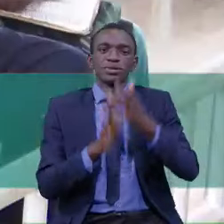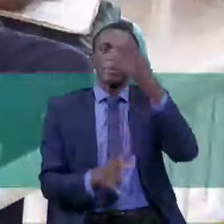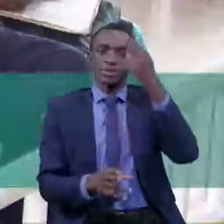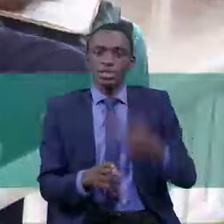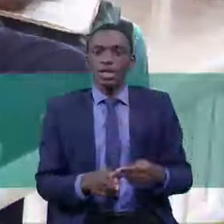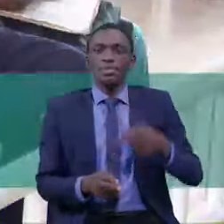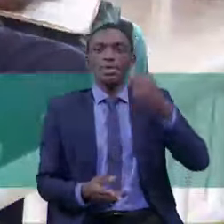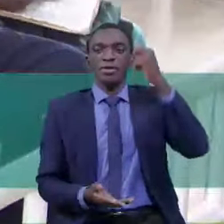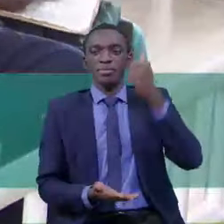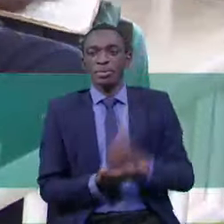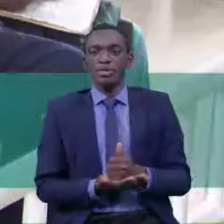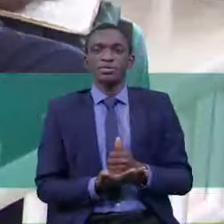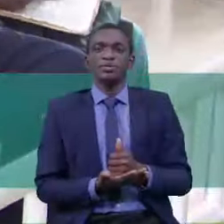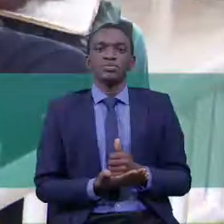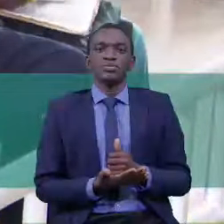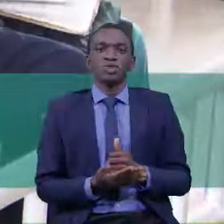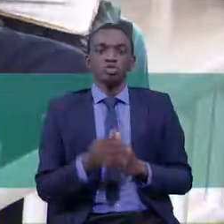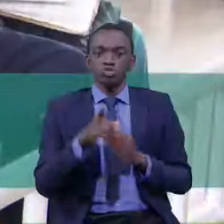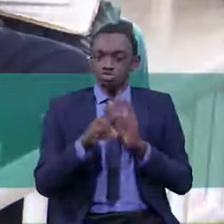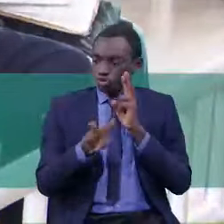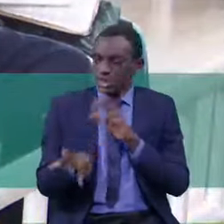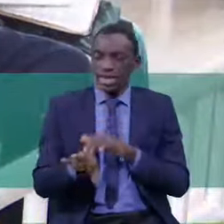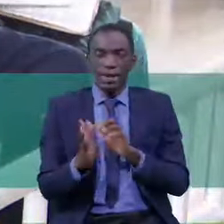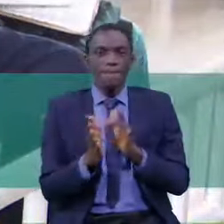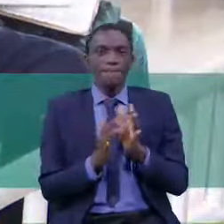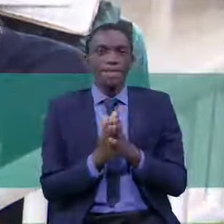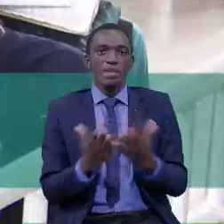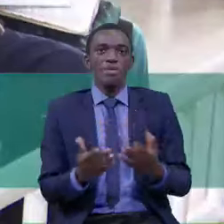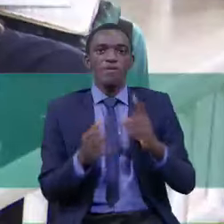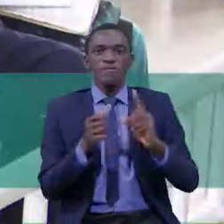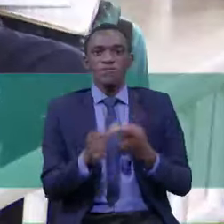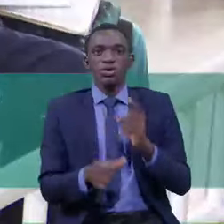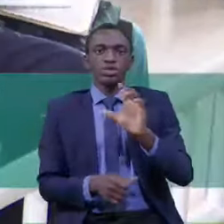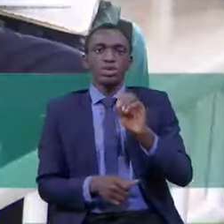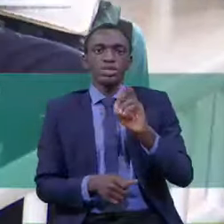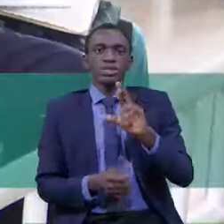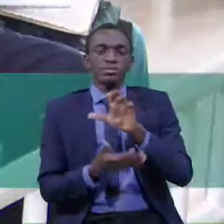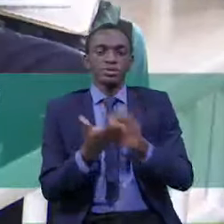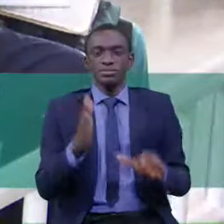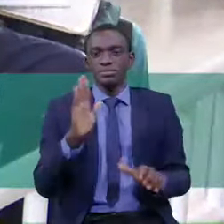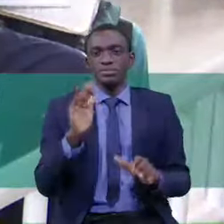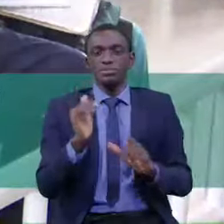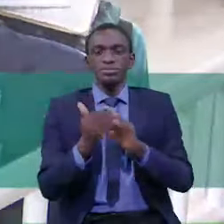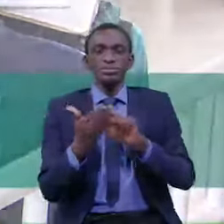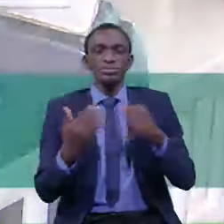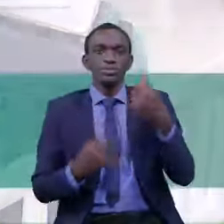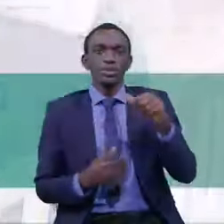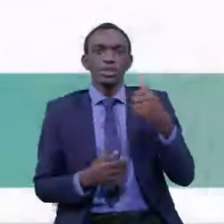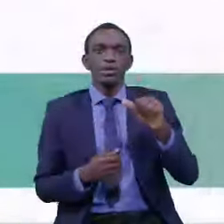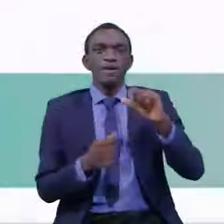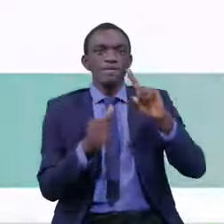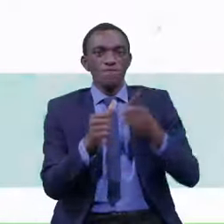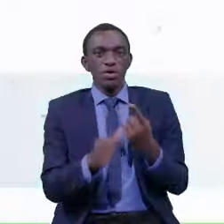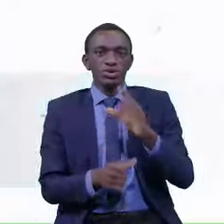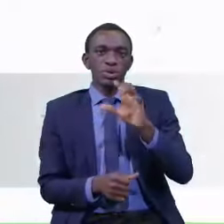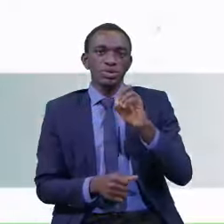Amen. 1 Corinthians chapter 15, verse 10. 1 Corinthians chapter 15, verse